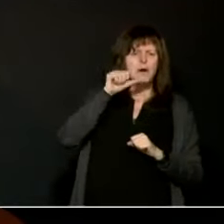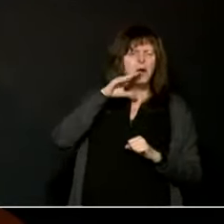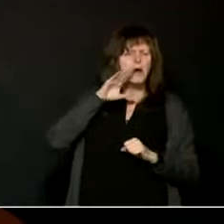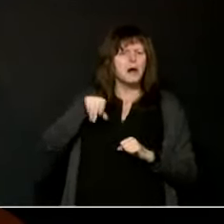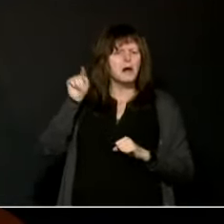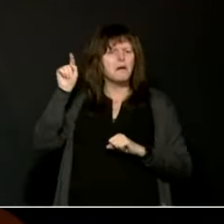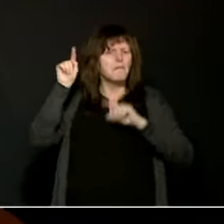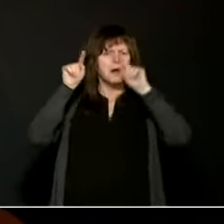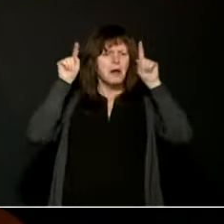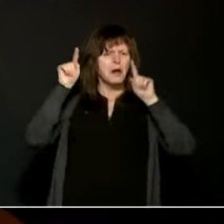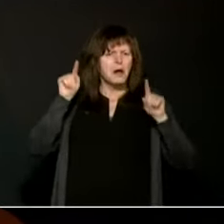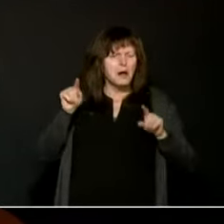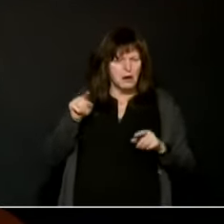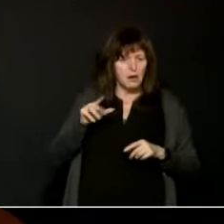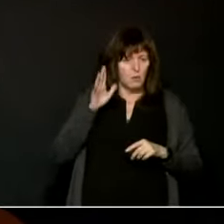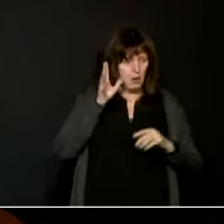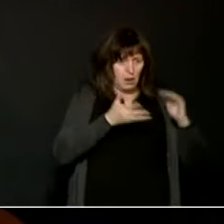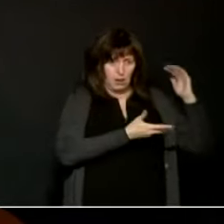bad?